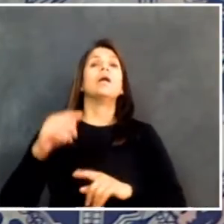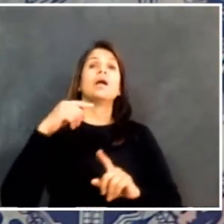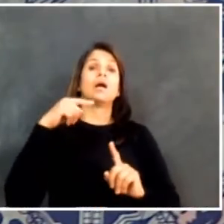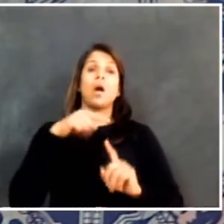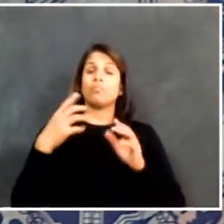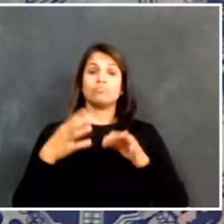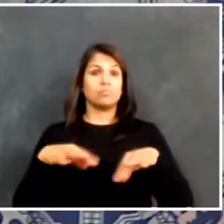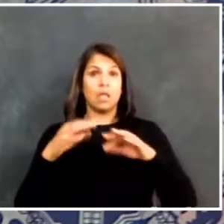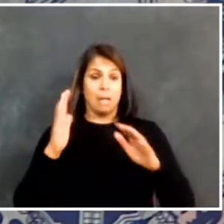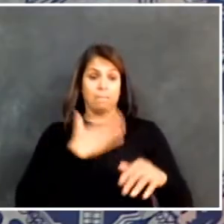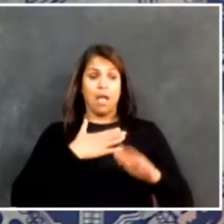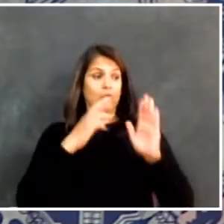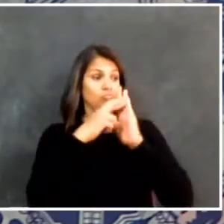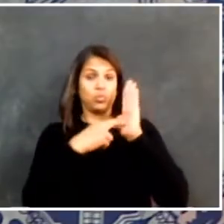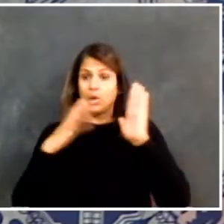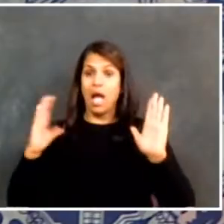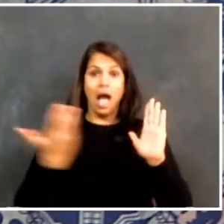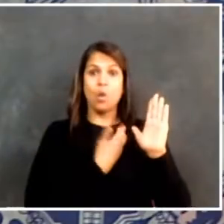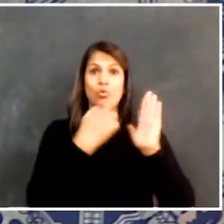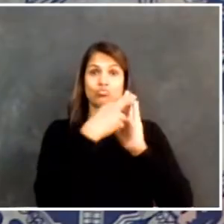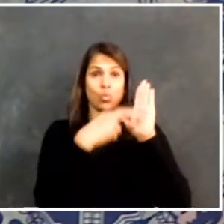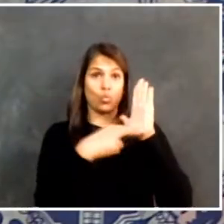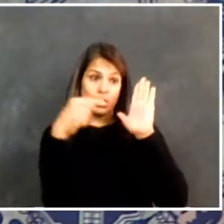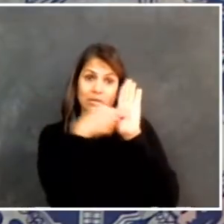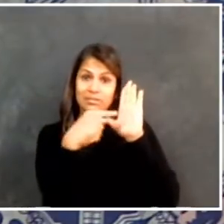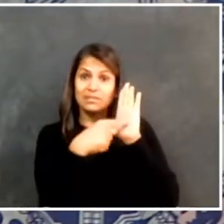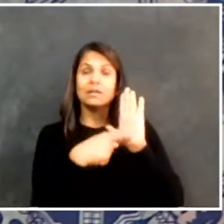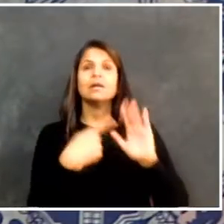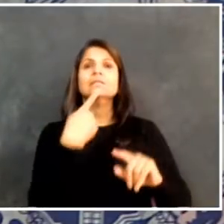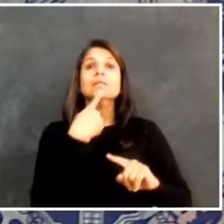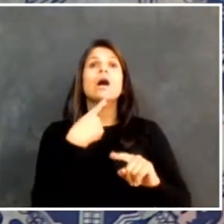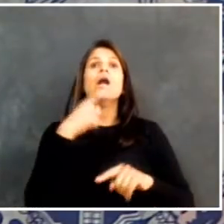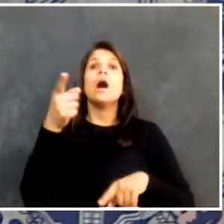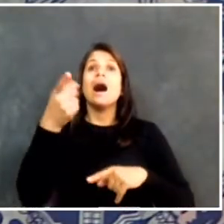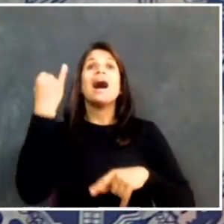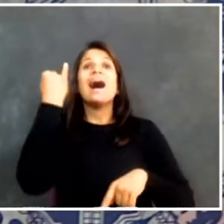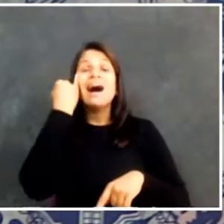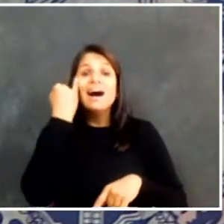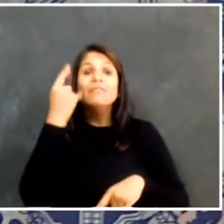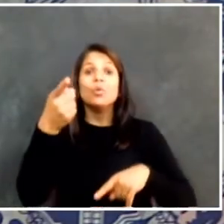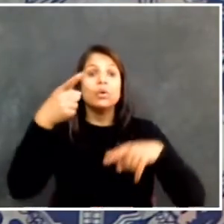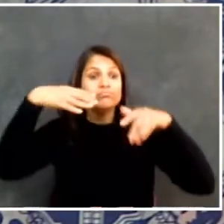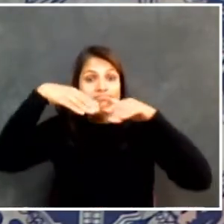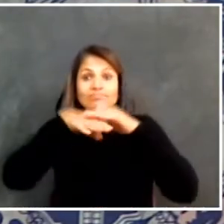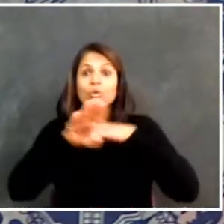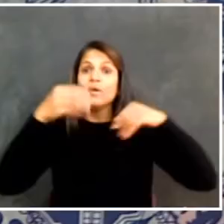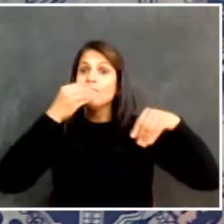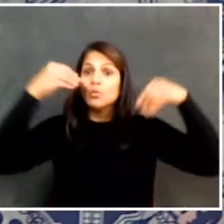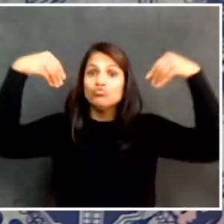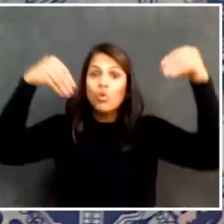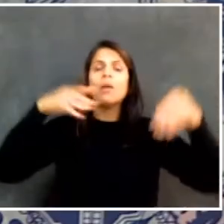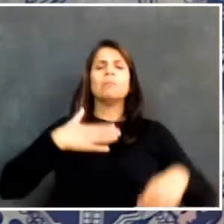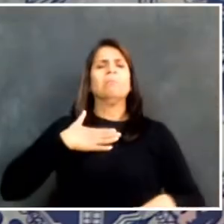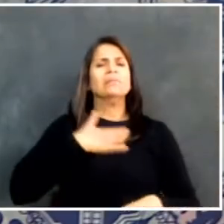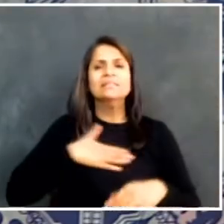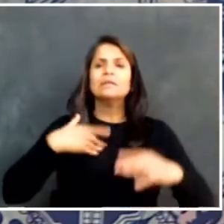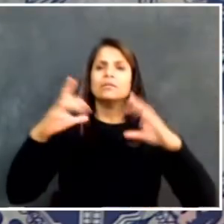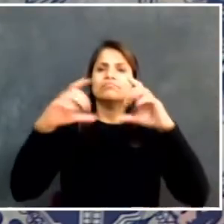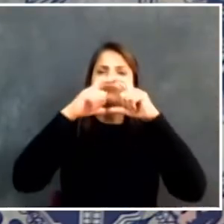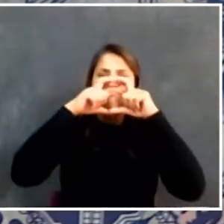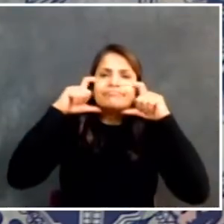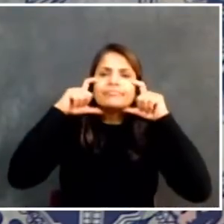the kind of masks you can buy, in any hardware store, for example. So those face